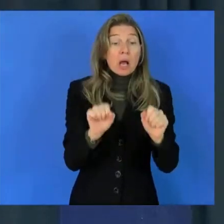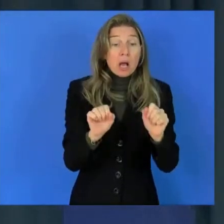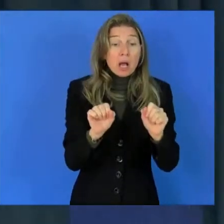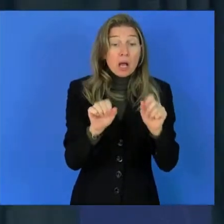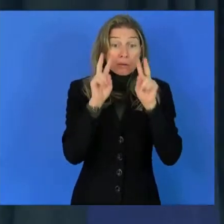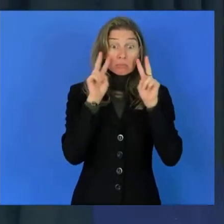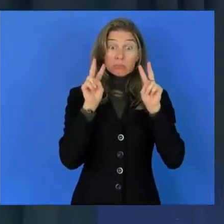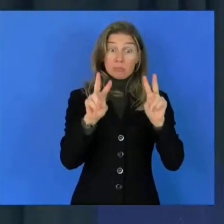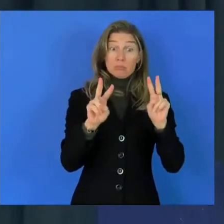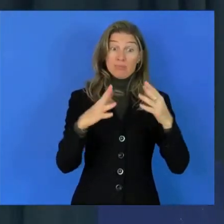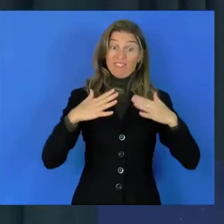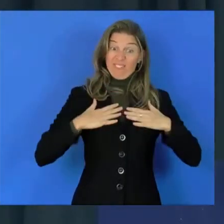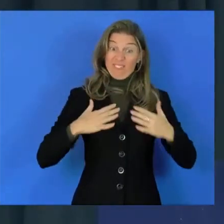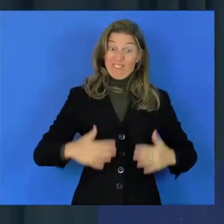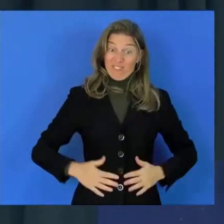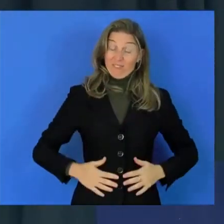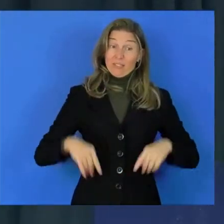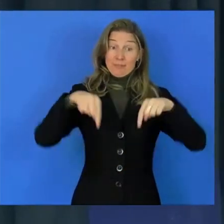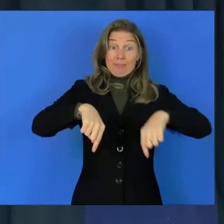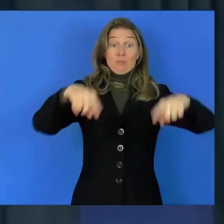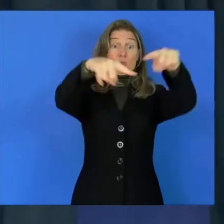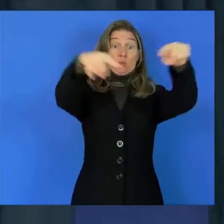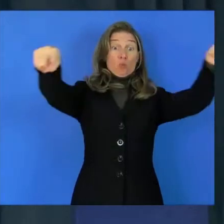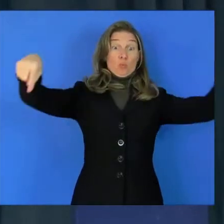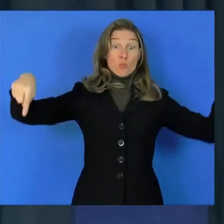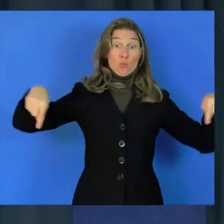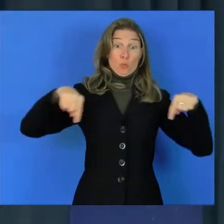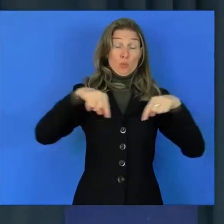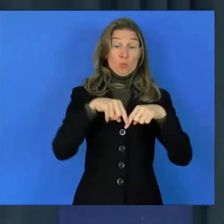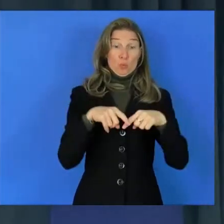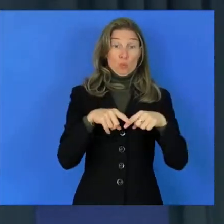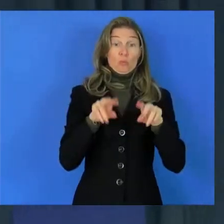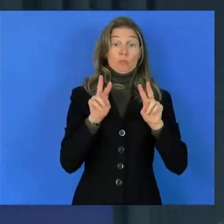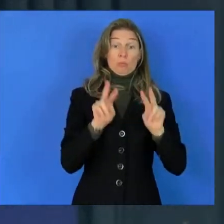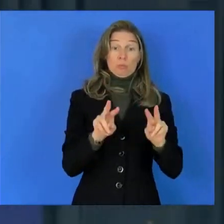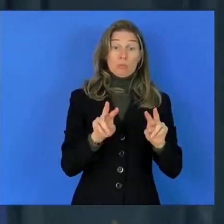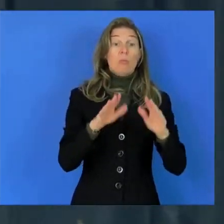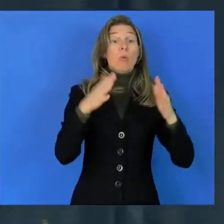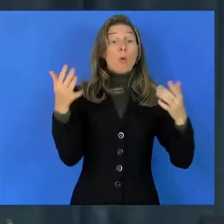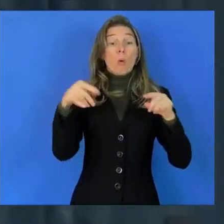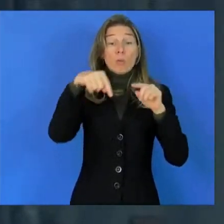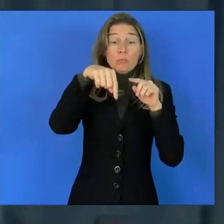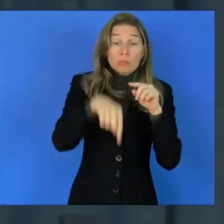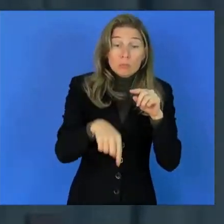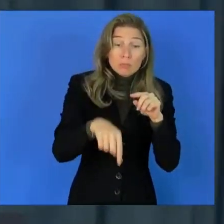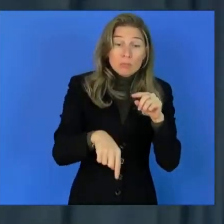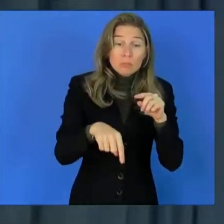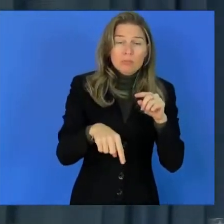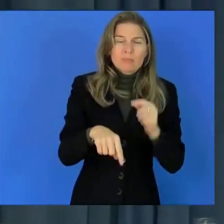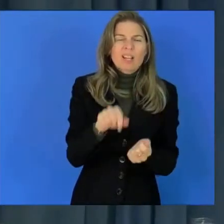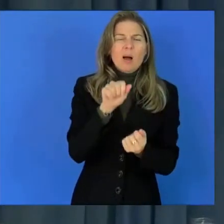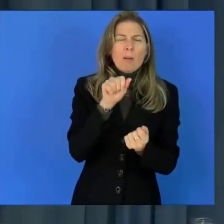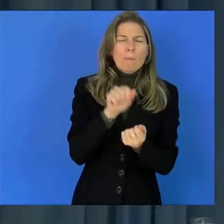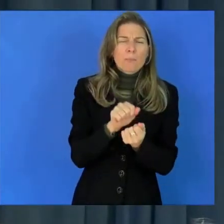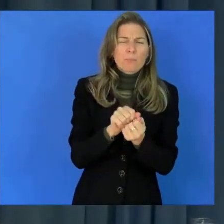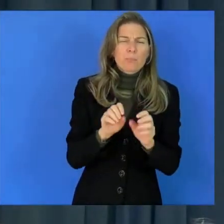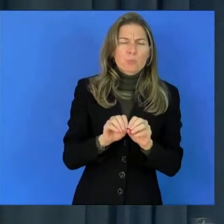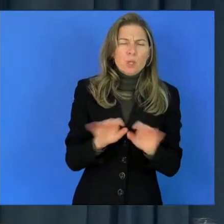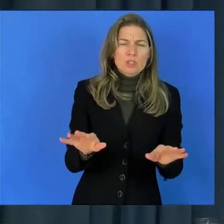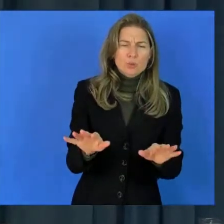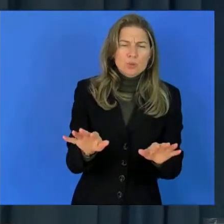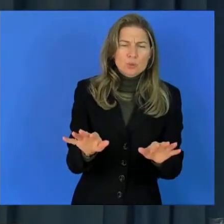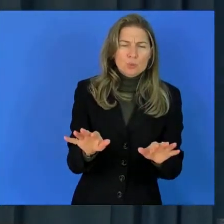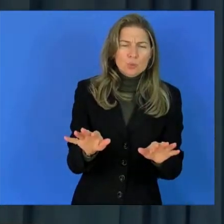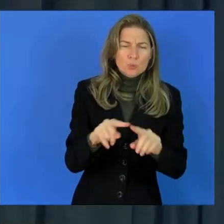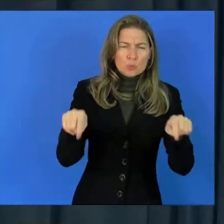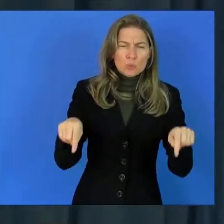in this huge room or in the room below, which is known as the press room. There will be two